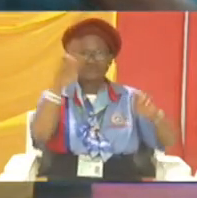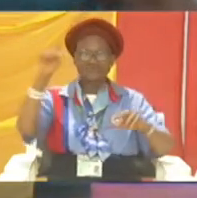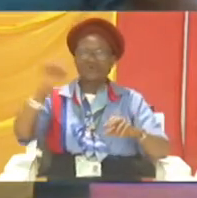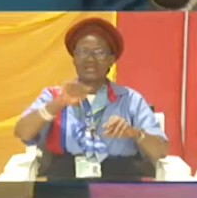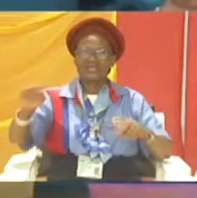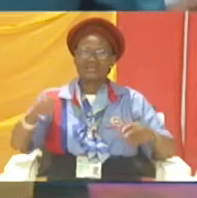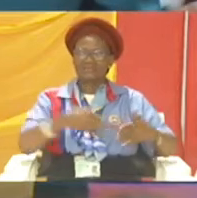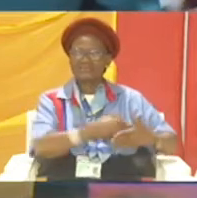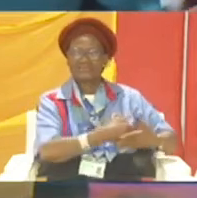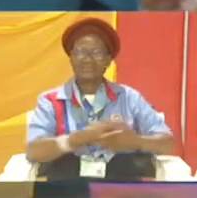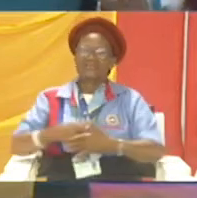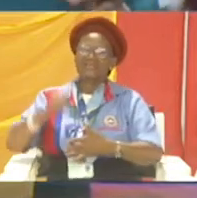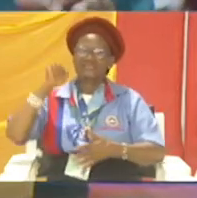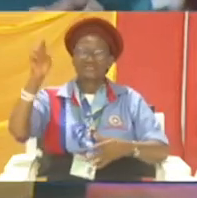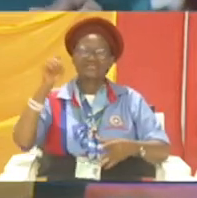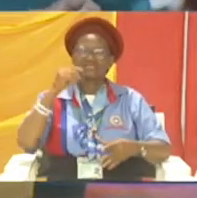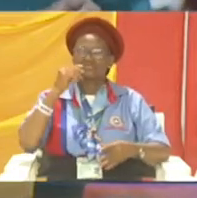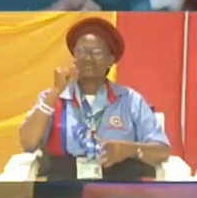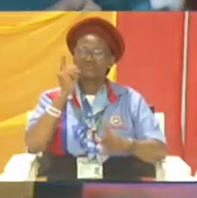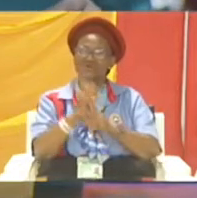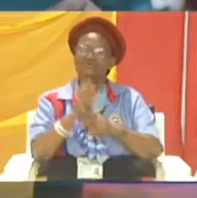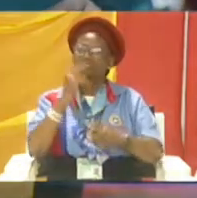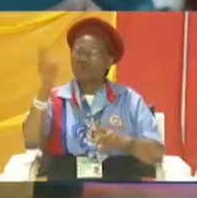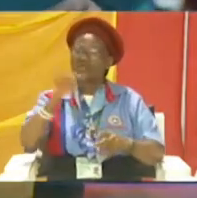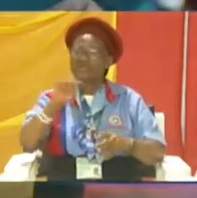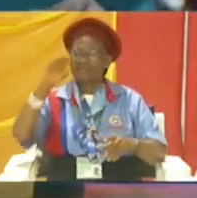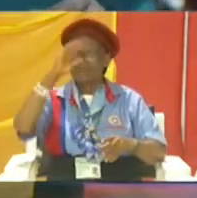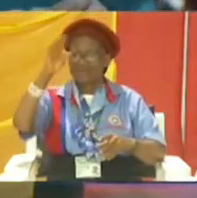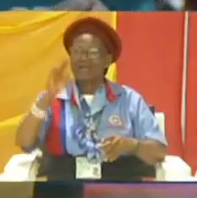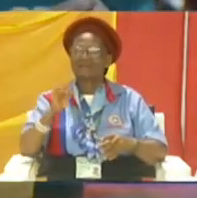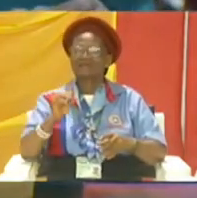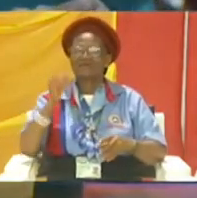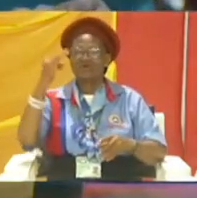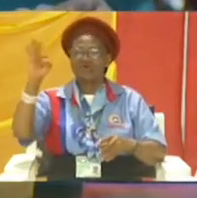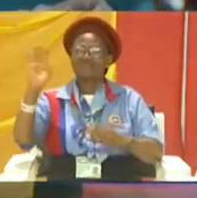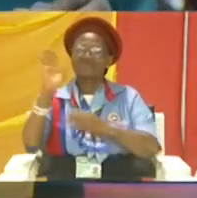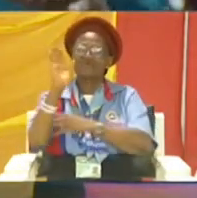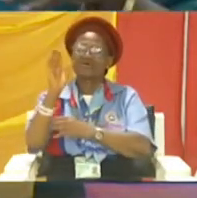She just saw a man of God passing by and